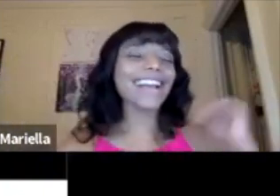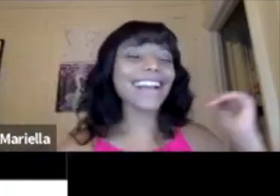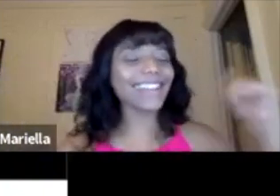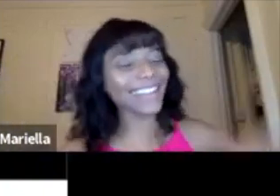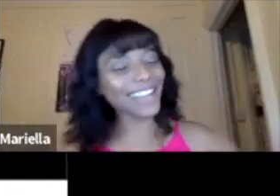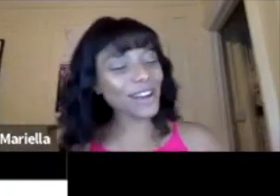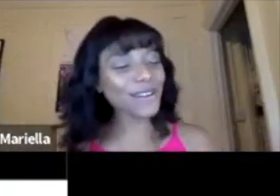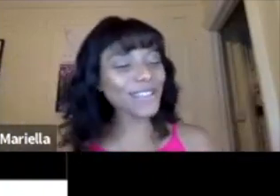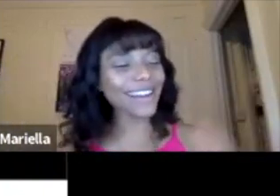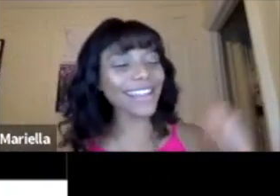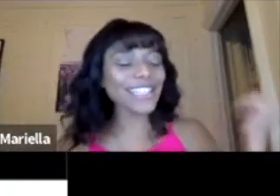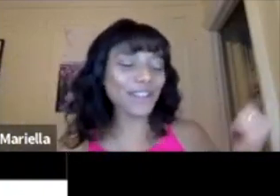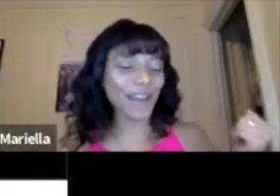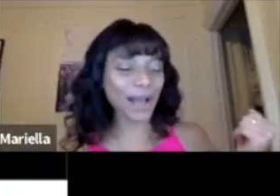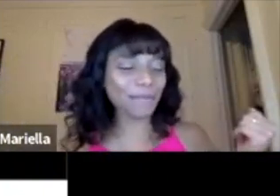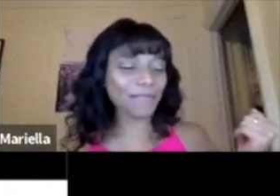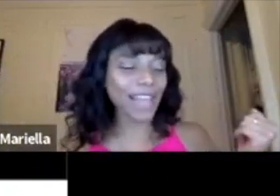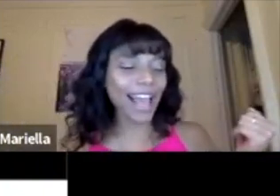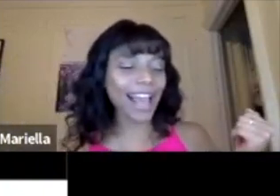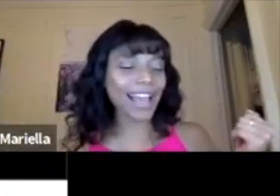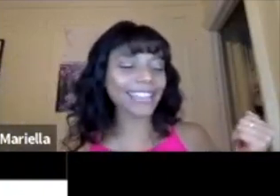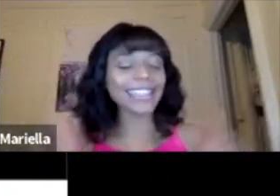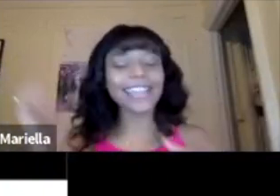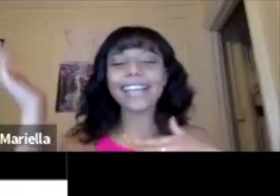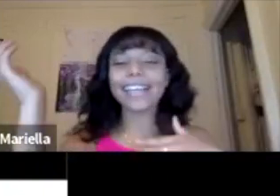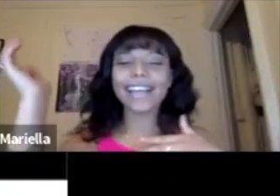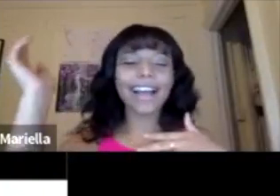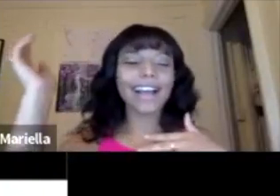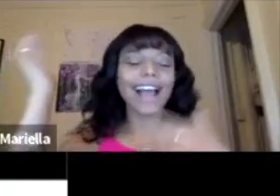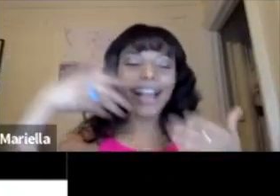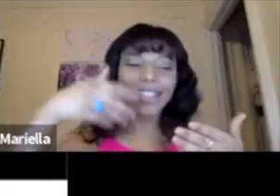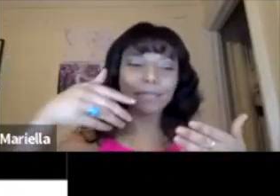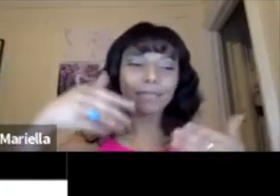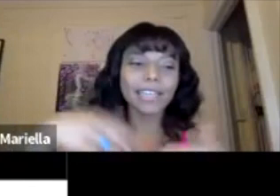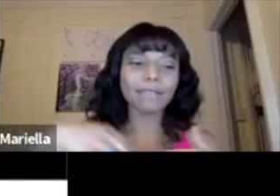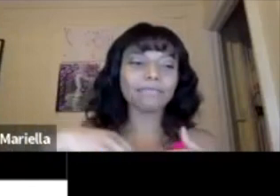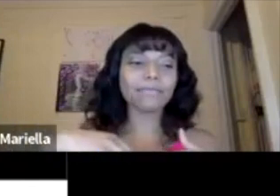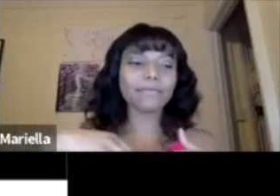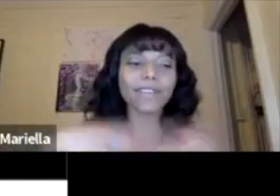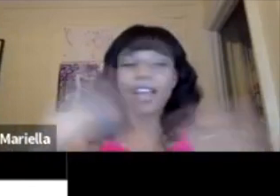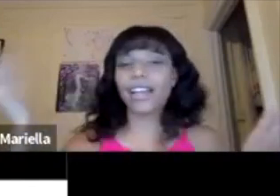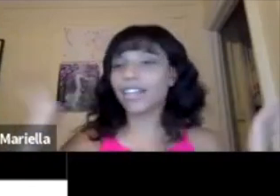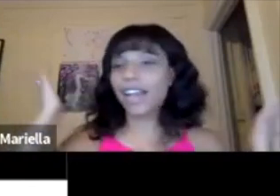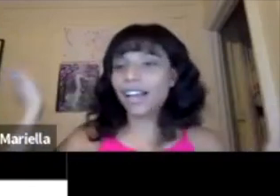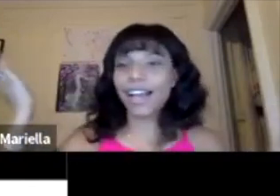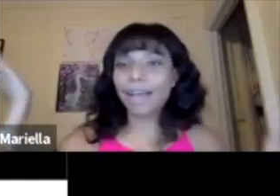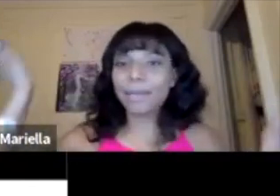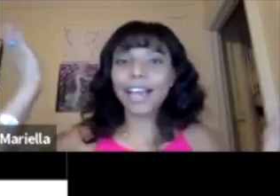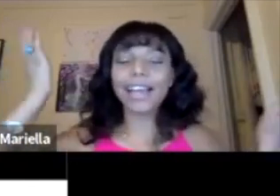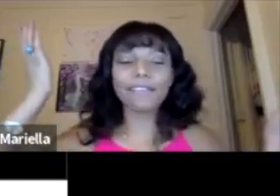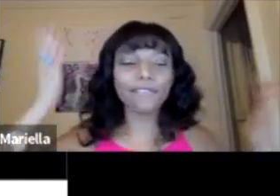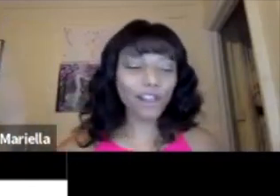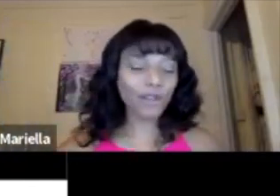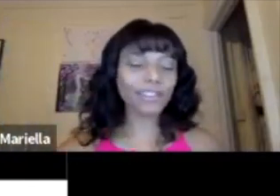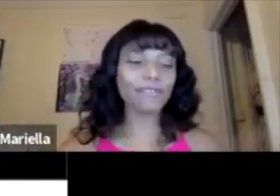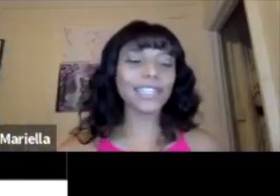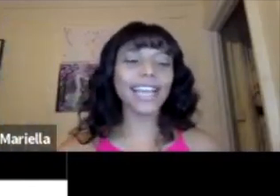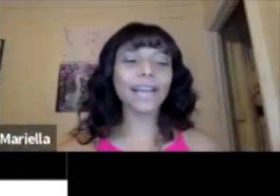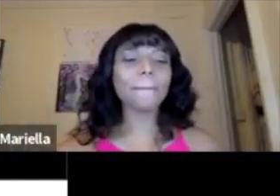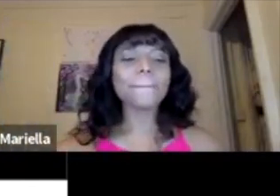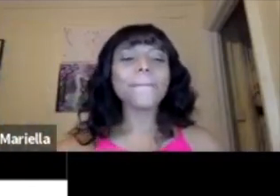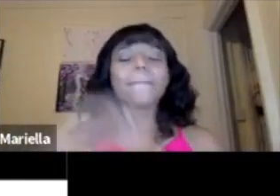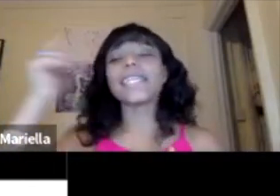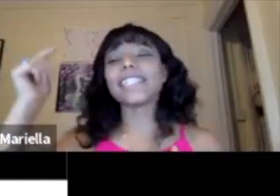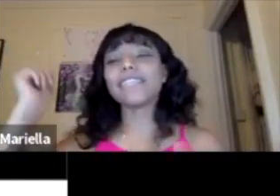And then Catarina goes on Instagram, and she adds me, and I mean, I get follows every